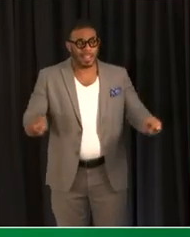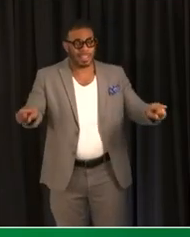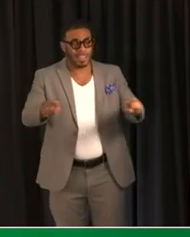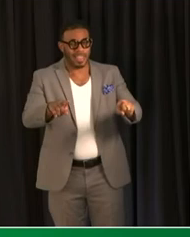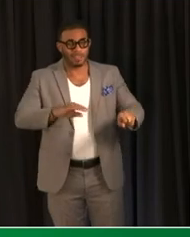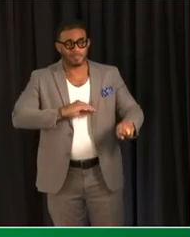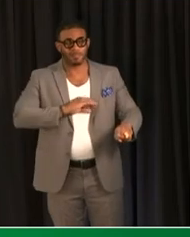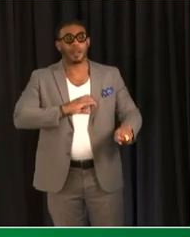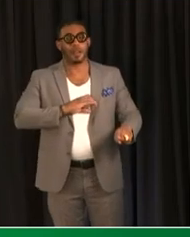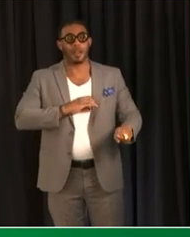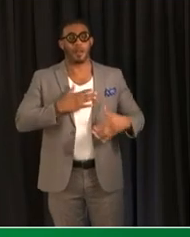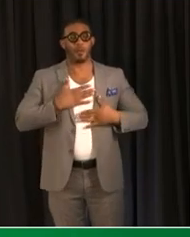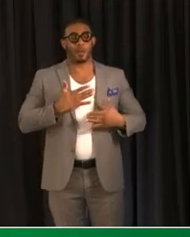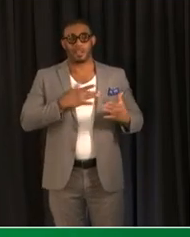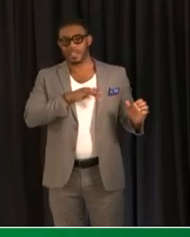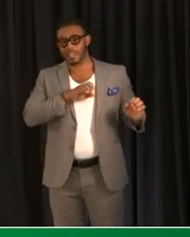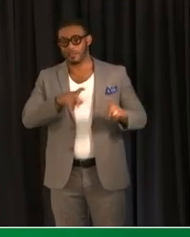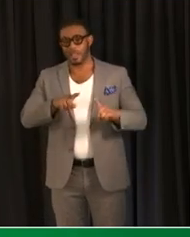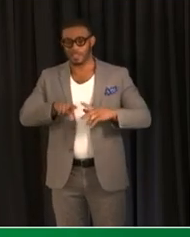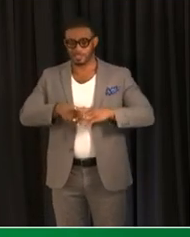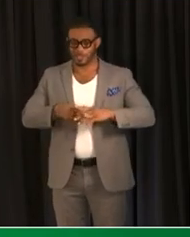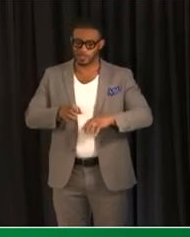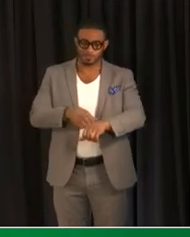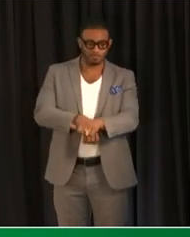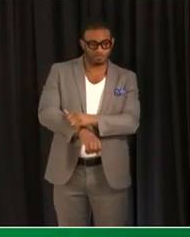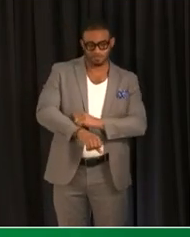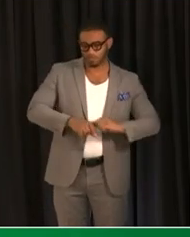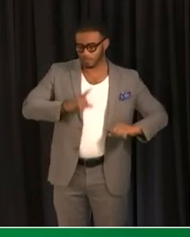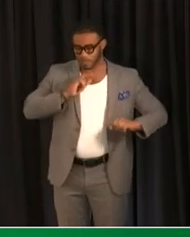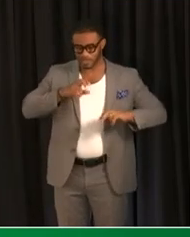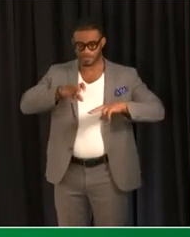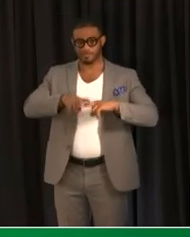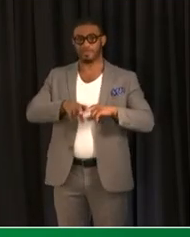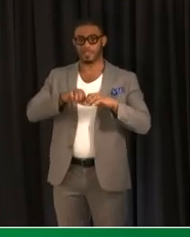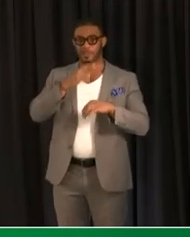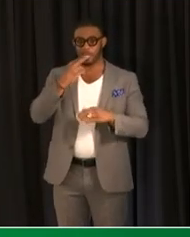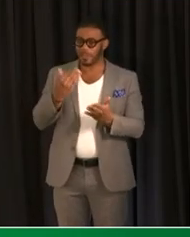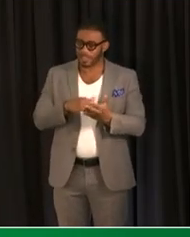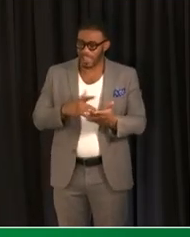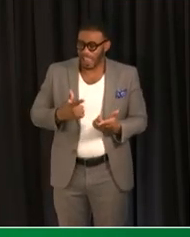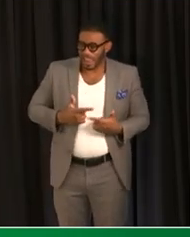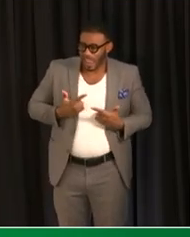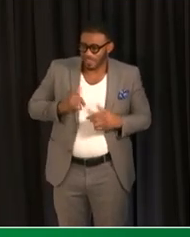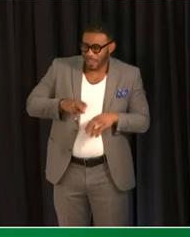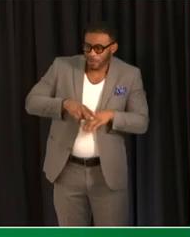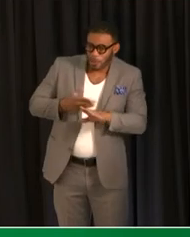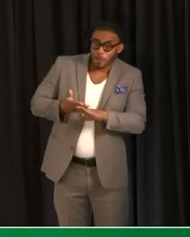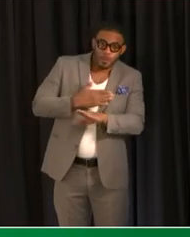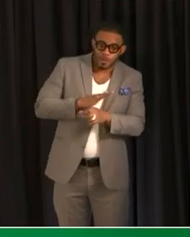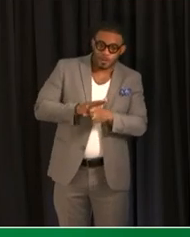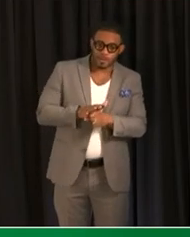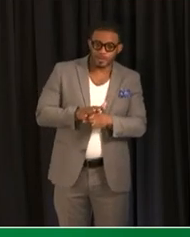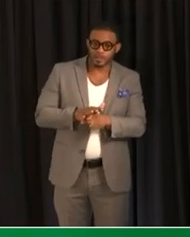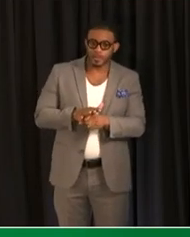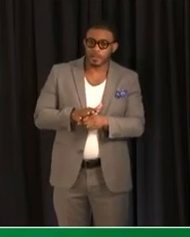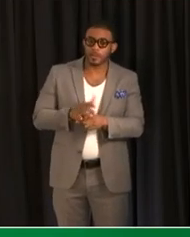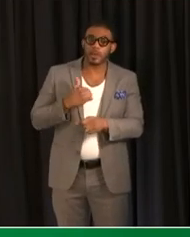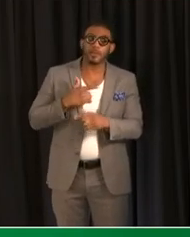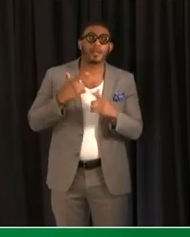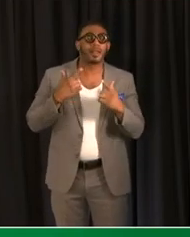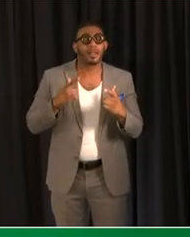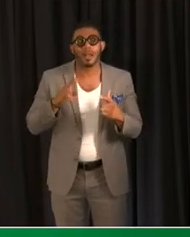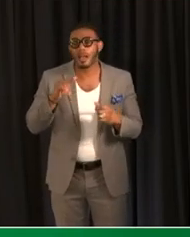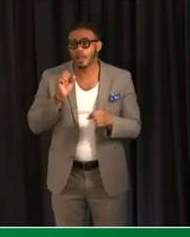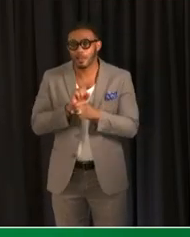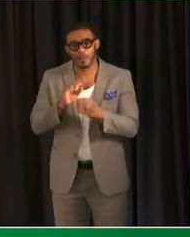that they are willing to and come back and start being at restaurants again, right? And so we have